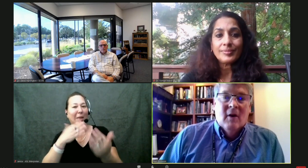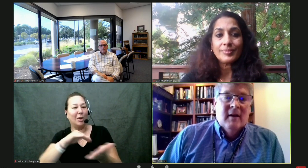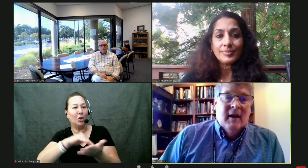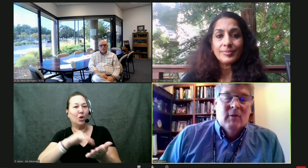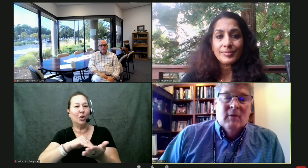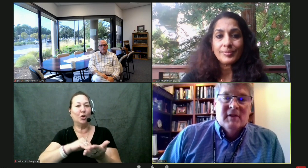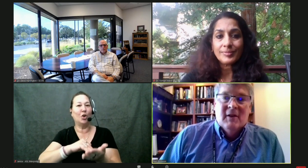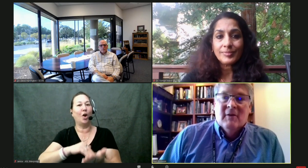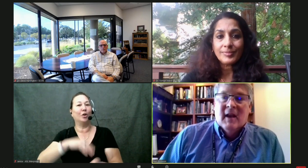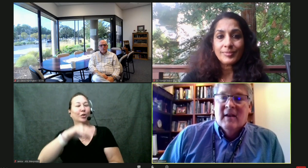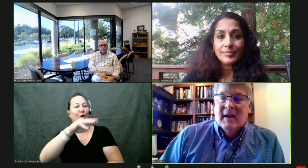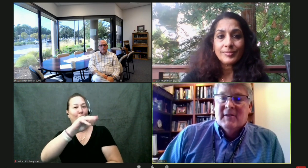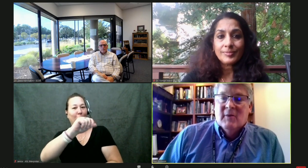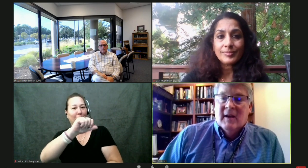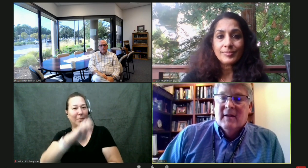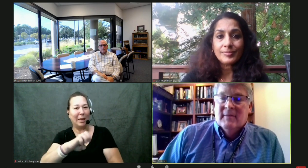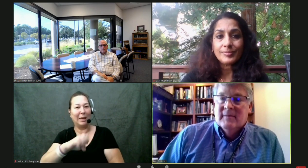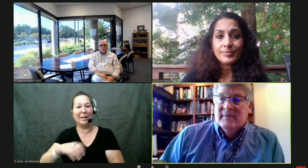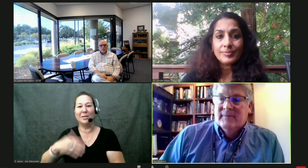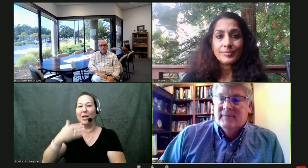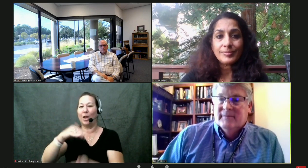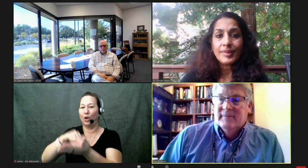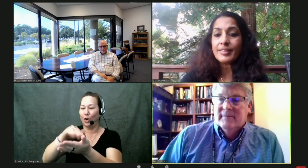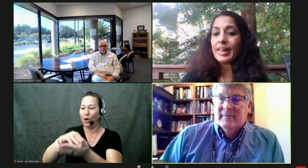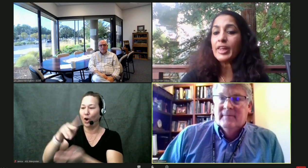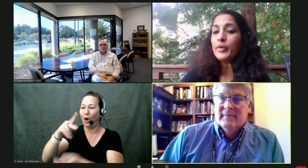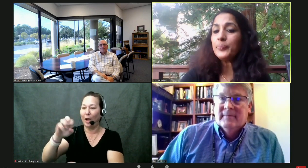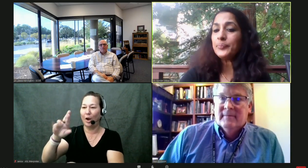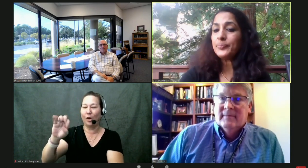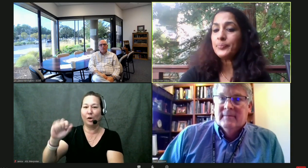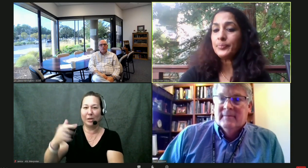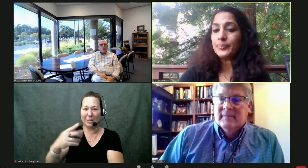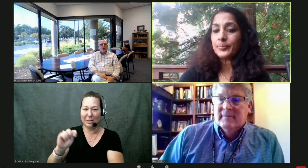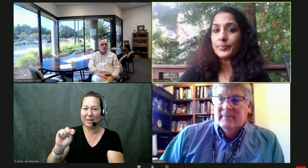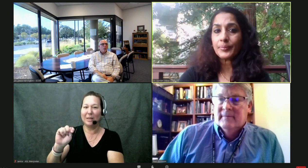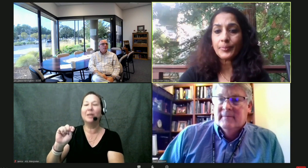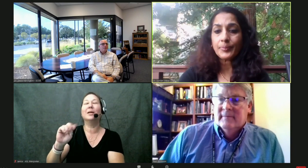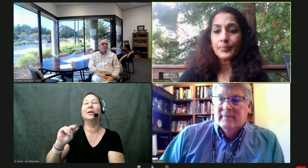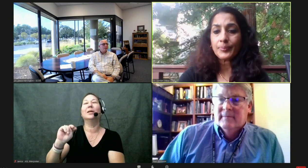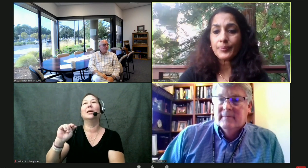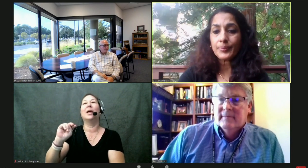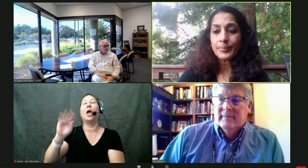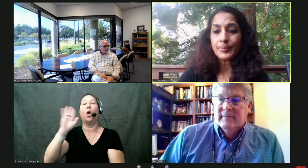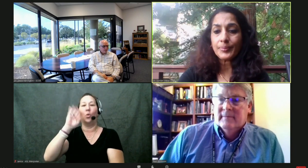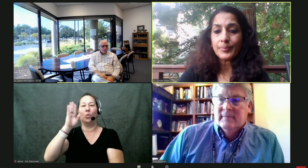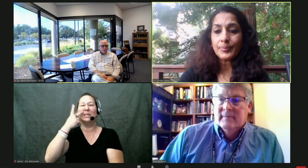everyone. And we will see you again next week. Thank you. Thank you.